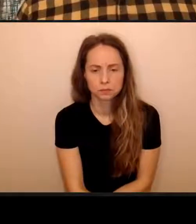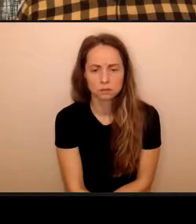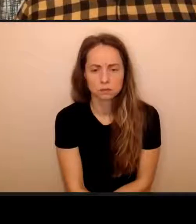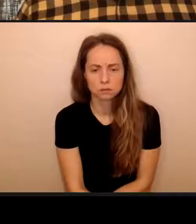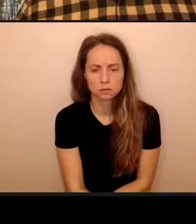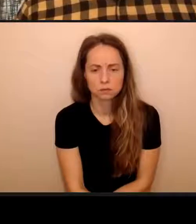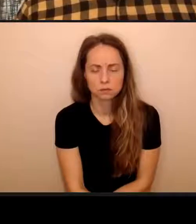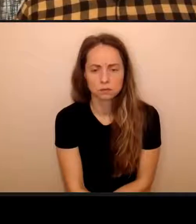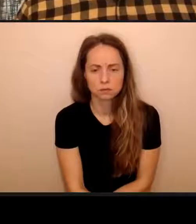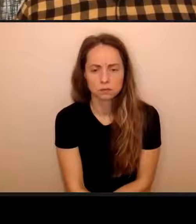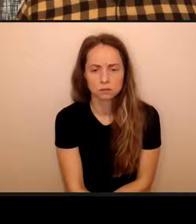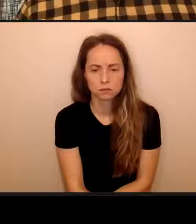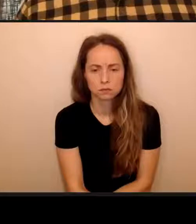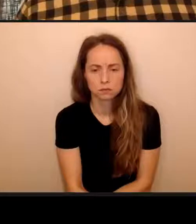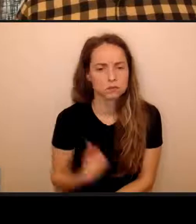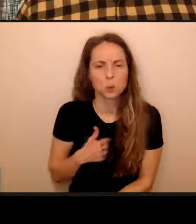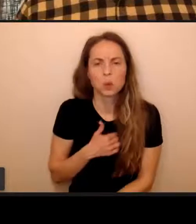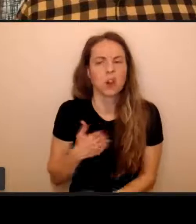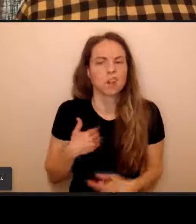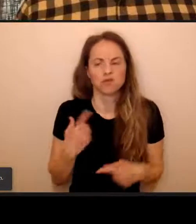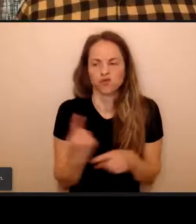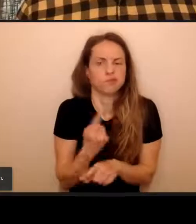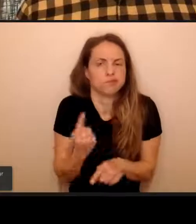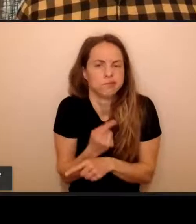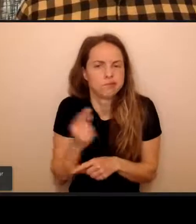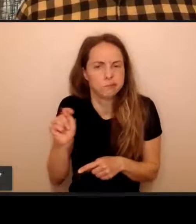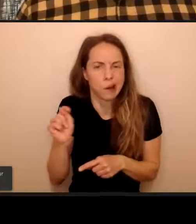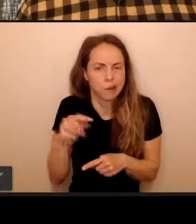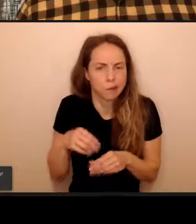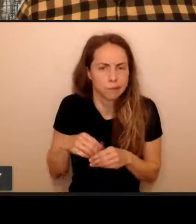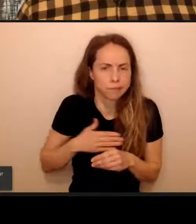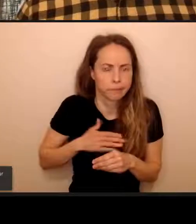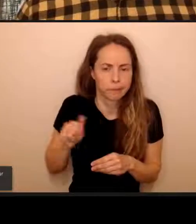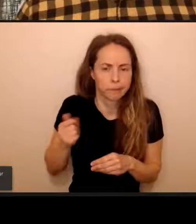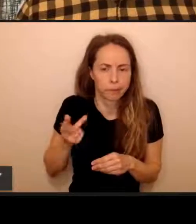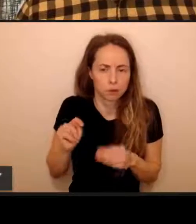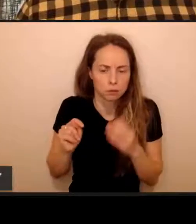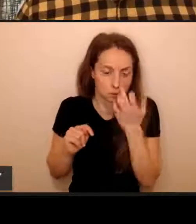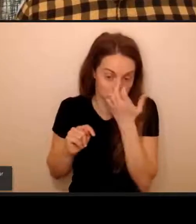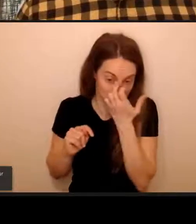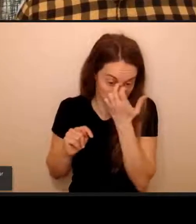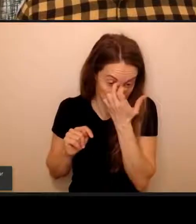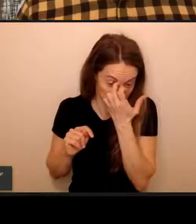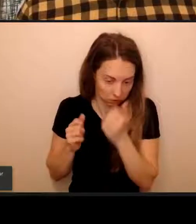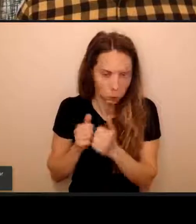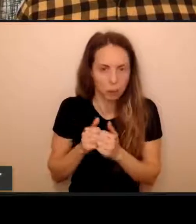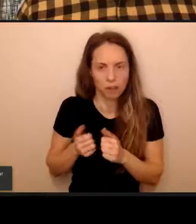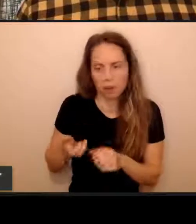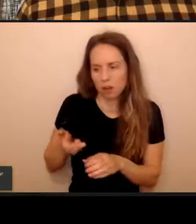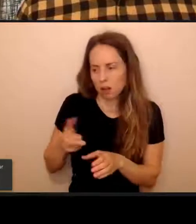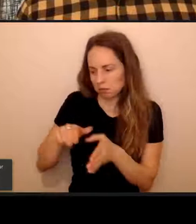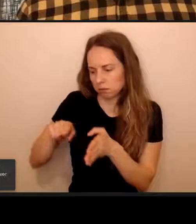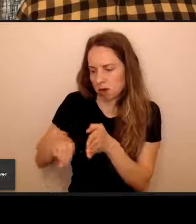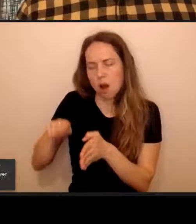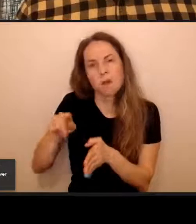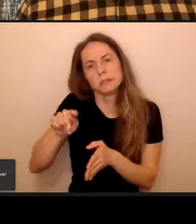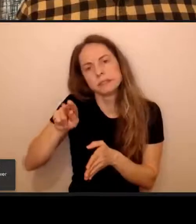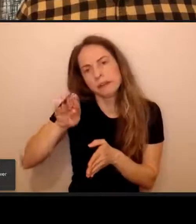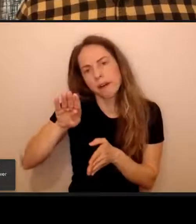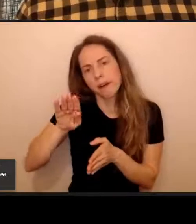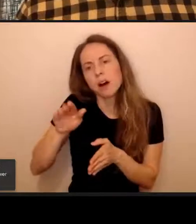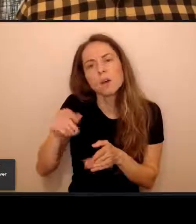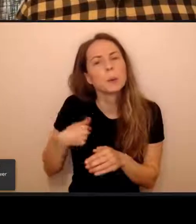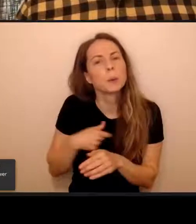we have just a standard bathroom in our apartment, and with a tub, and we use a shower bench. So